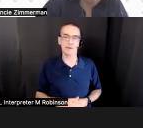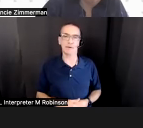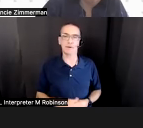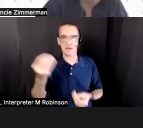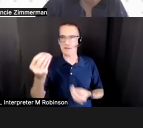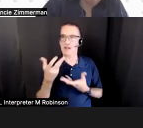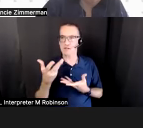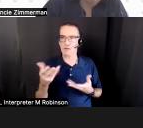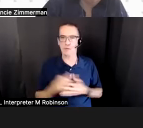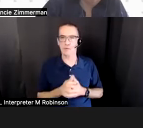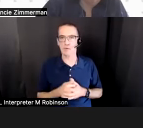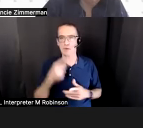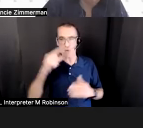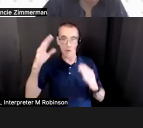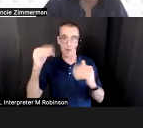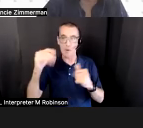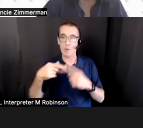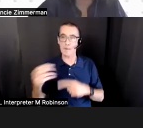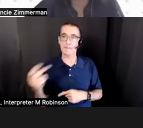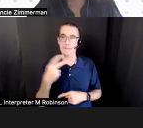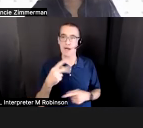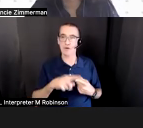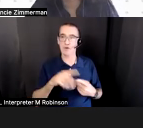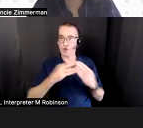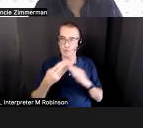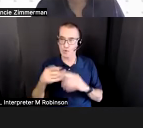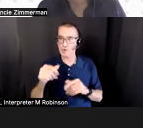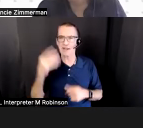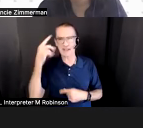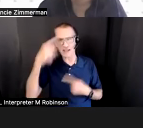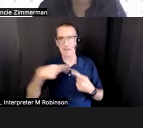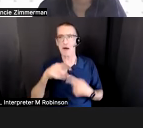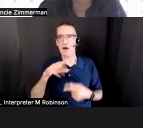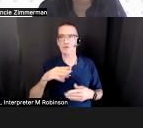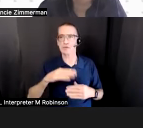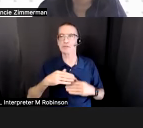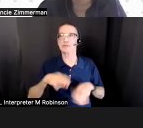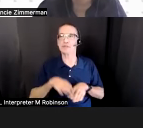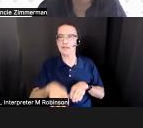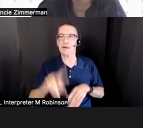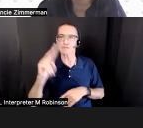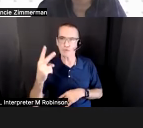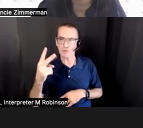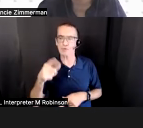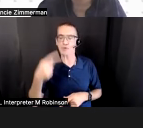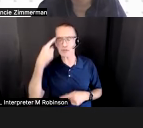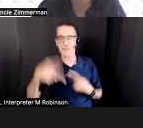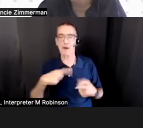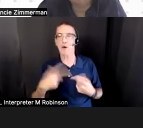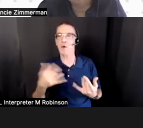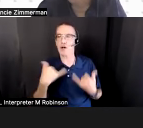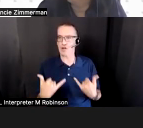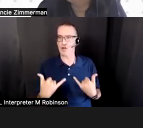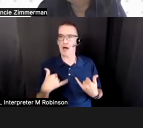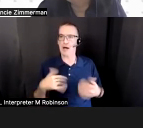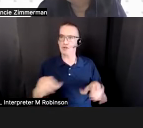then hopefully, when you get back to your communities, you can think about going through step 2, which is where you think about what you're currently